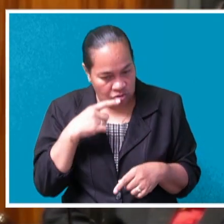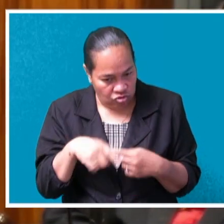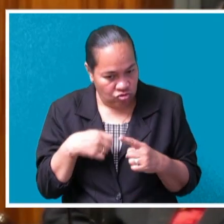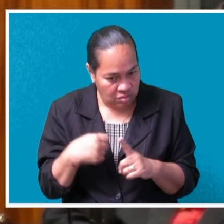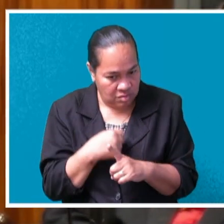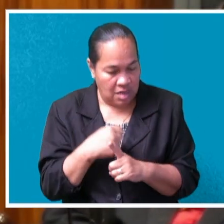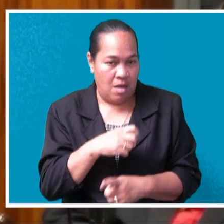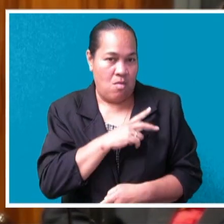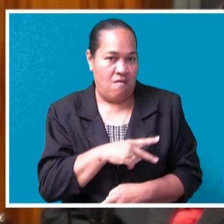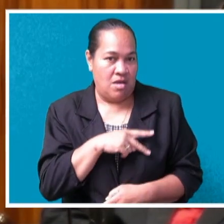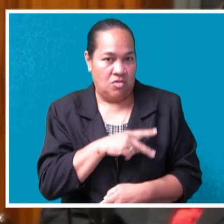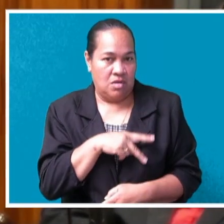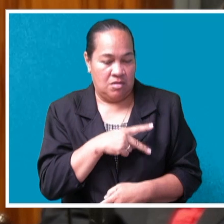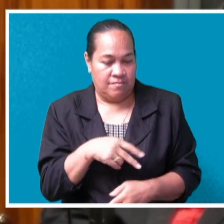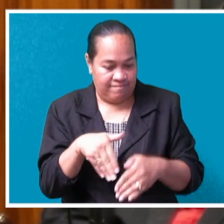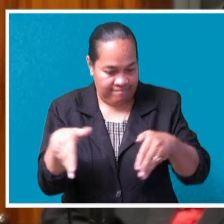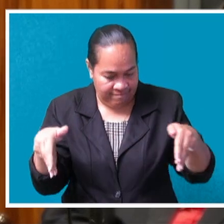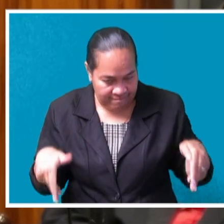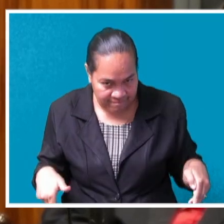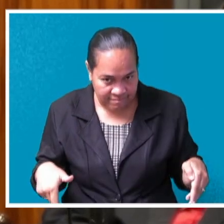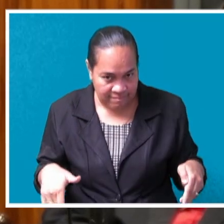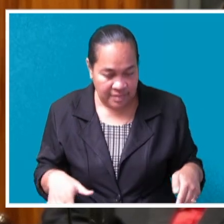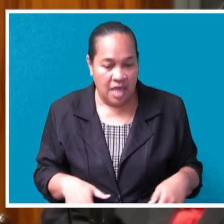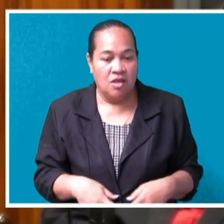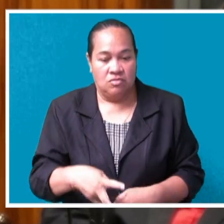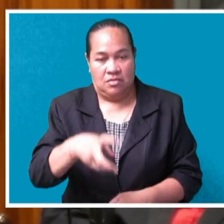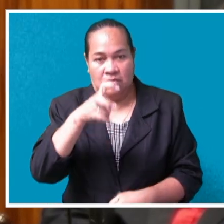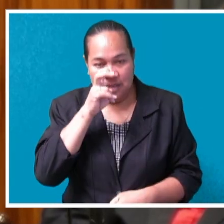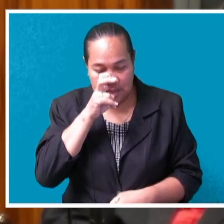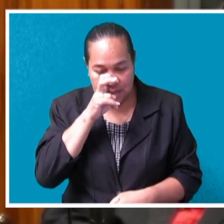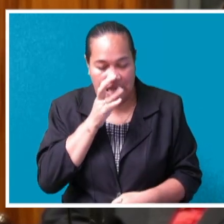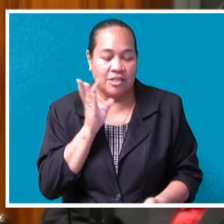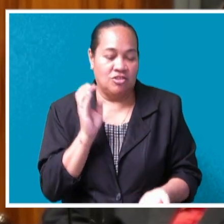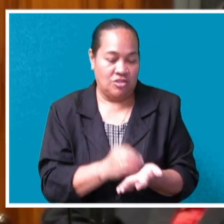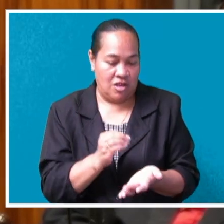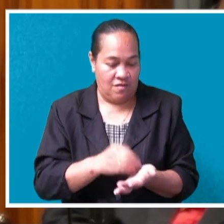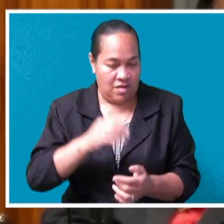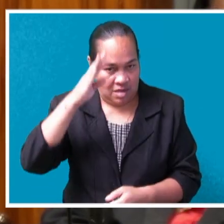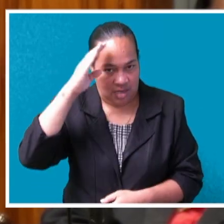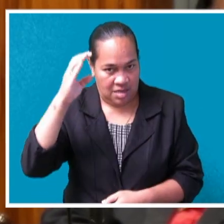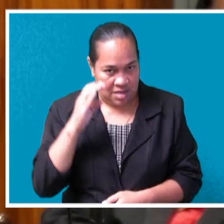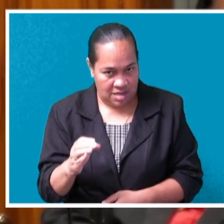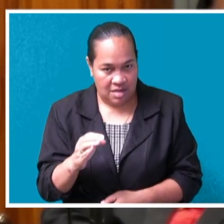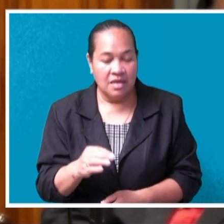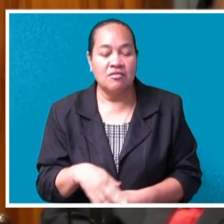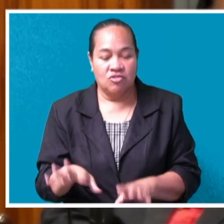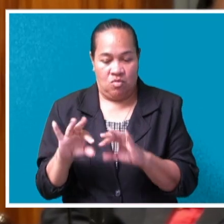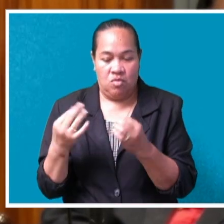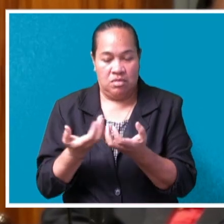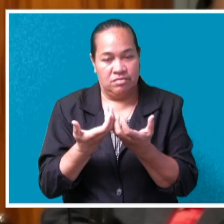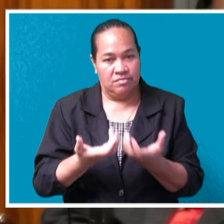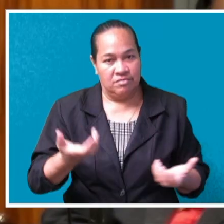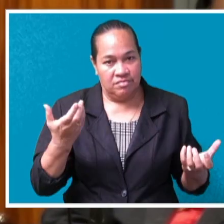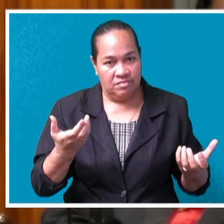professionalism, discipline, and service to the nation as a national institution. The